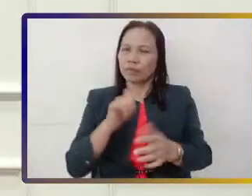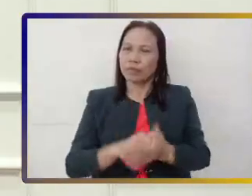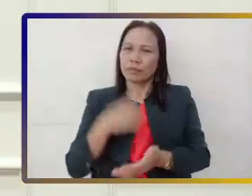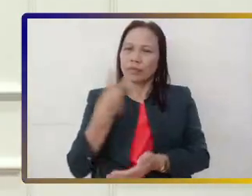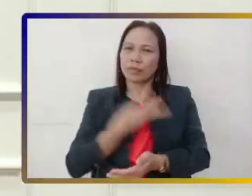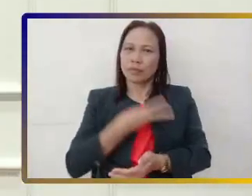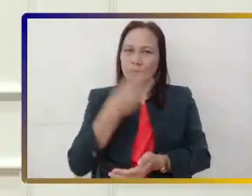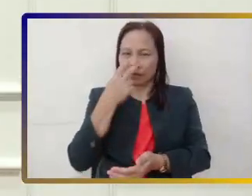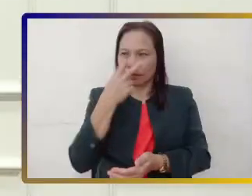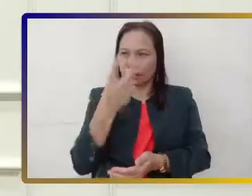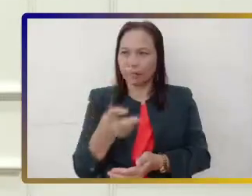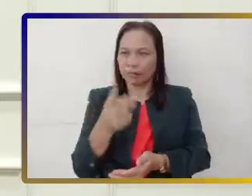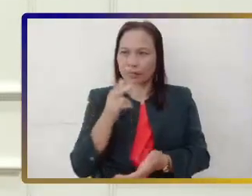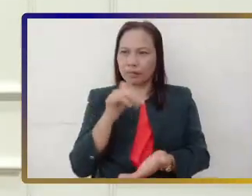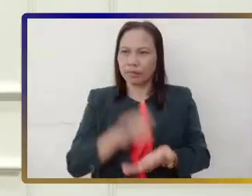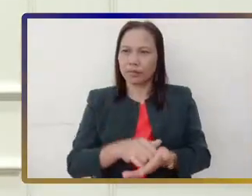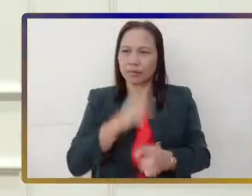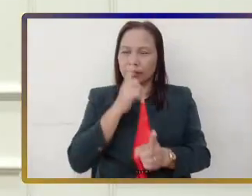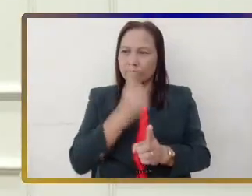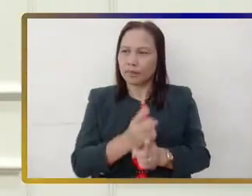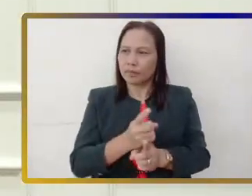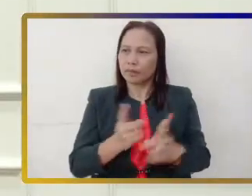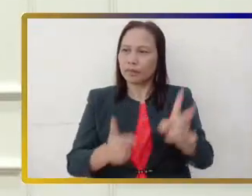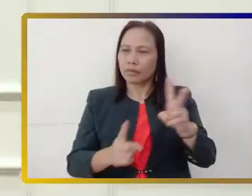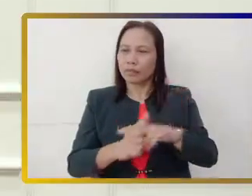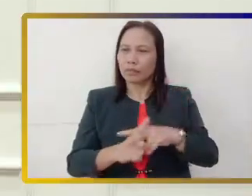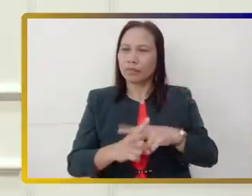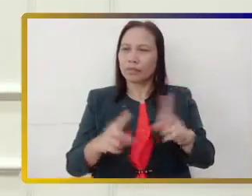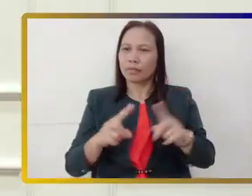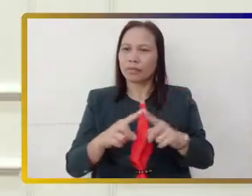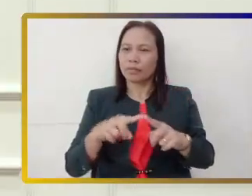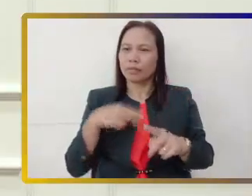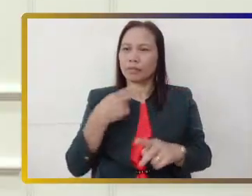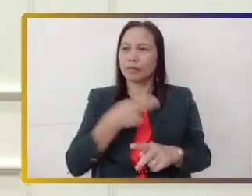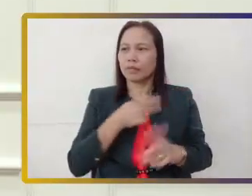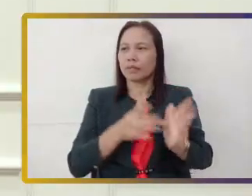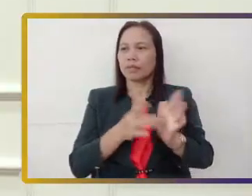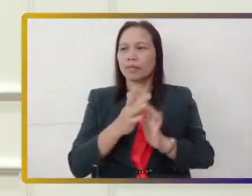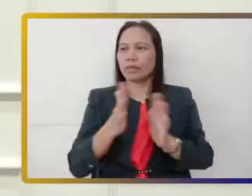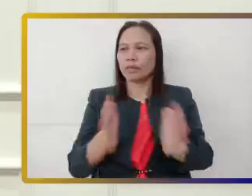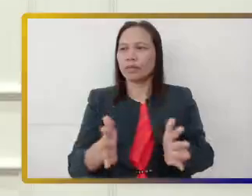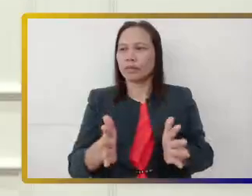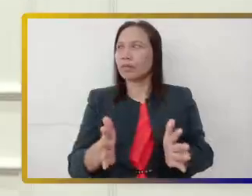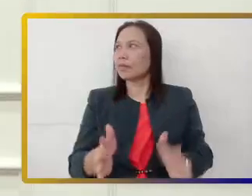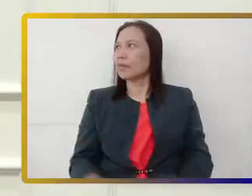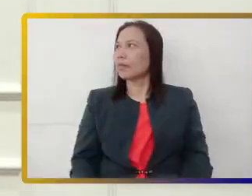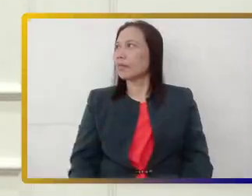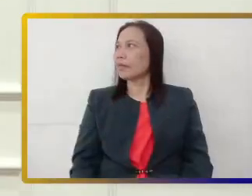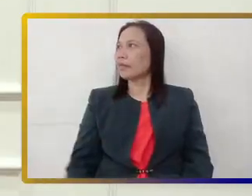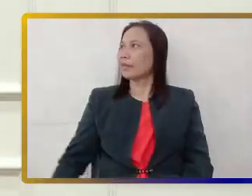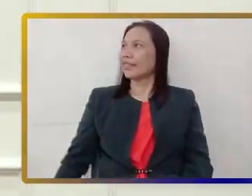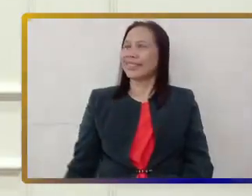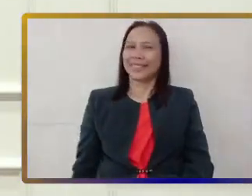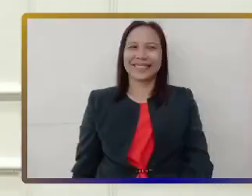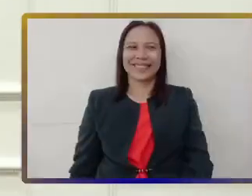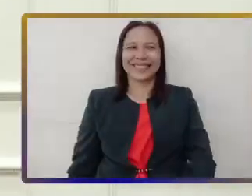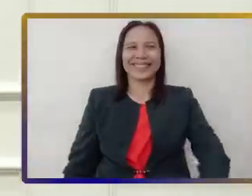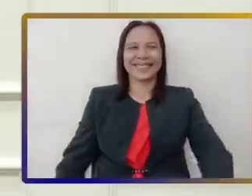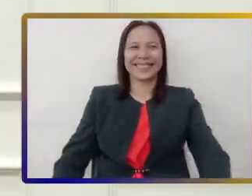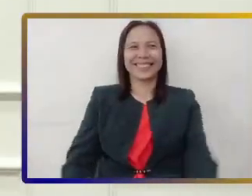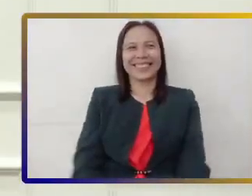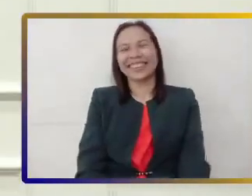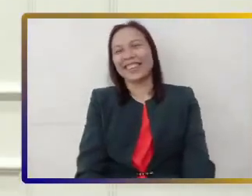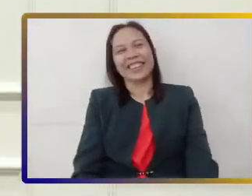do that is applicable to the Christian Life We have to practice the identification